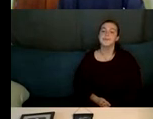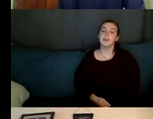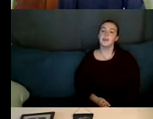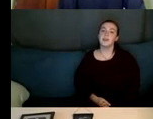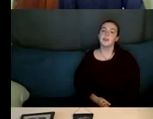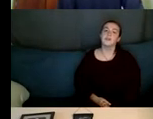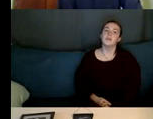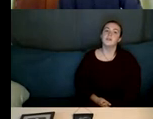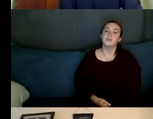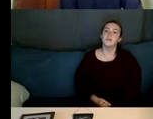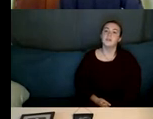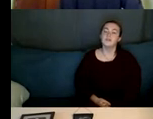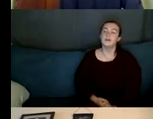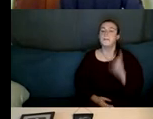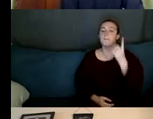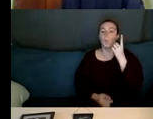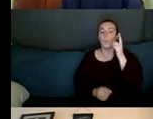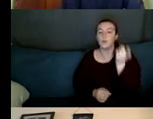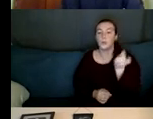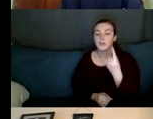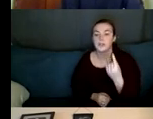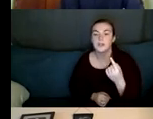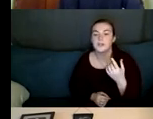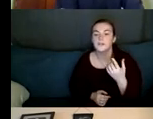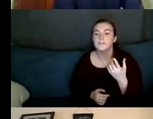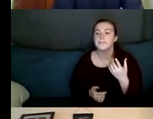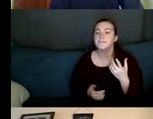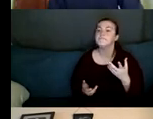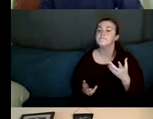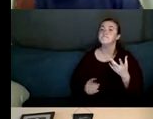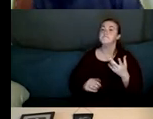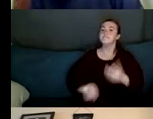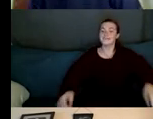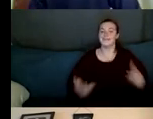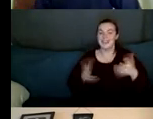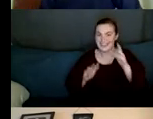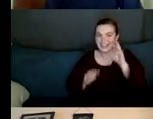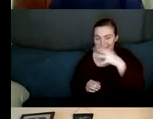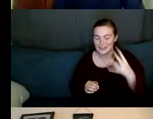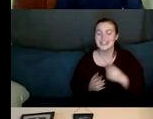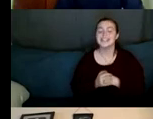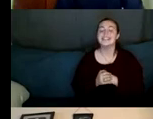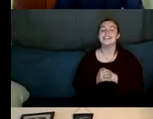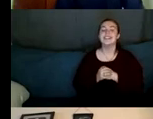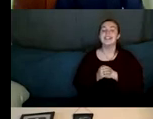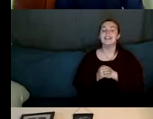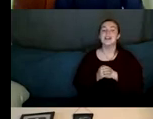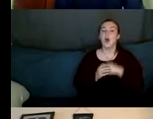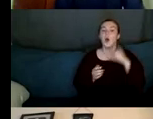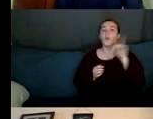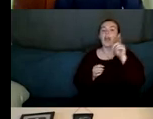All right, okay, so you have one more question. All right, then we're going to schedule. Okay. Where would you go to make a website?